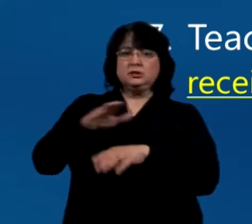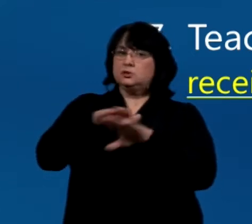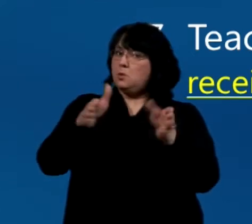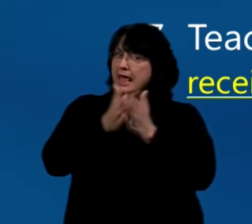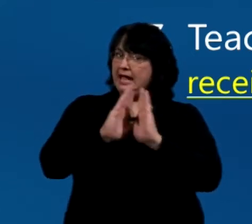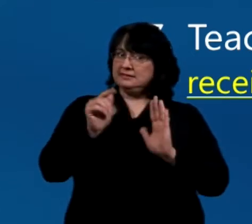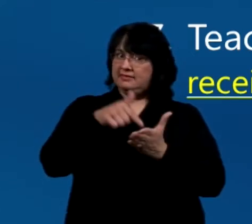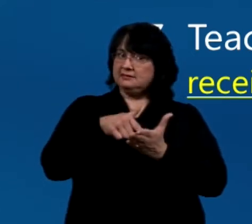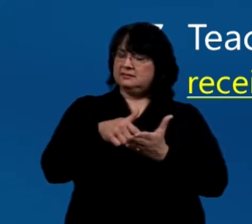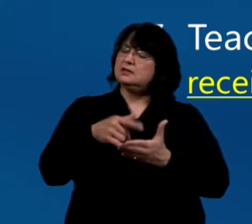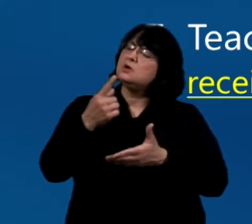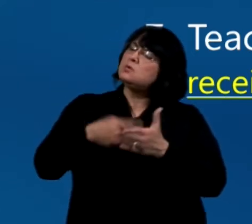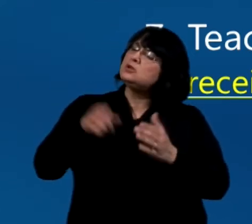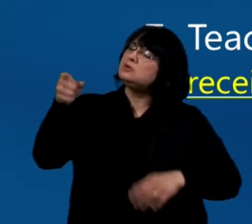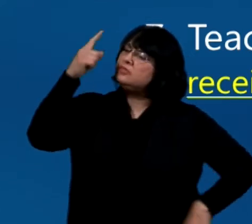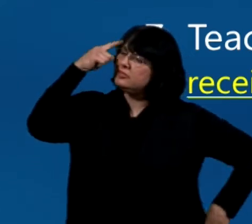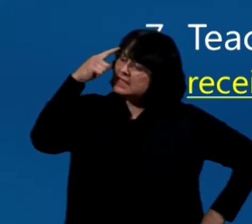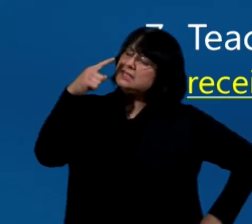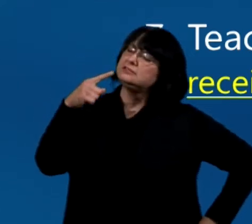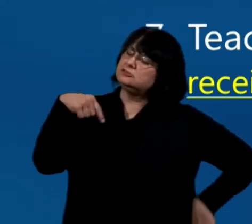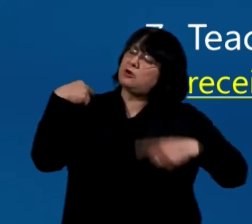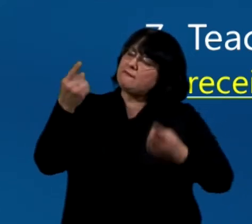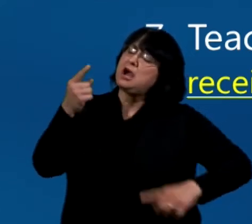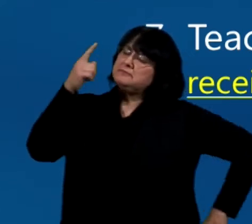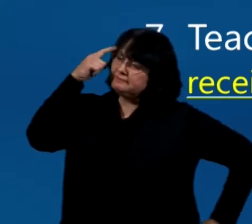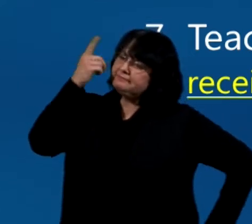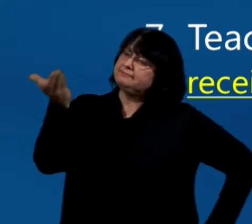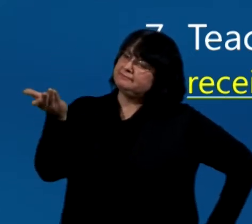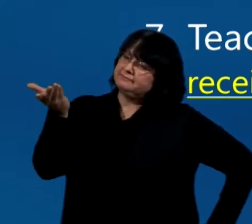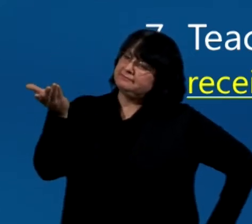these. So what do you think about this so far?